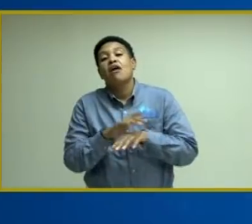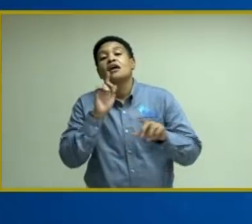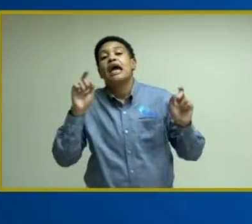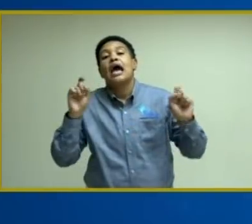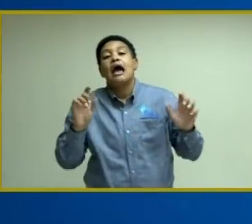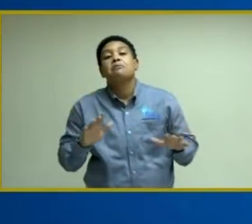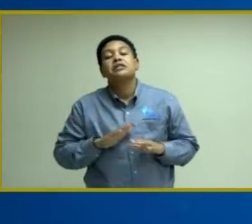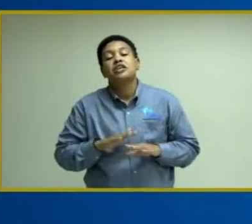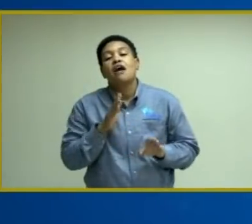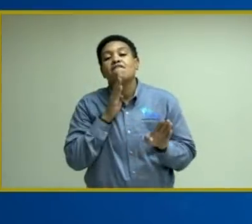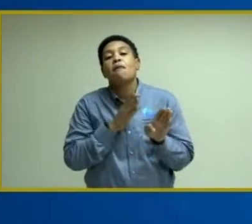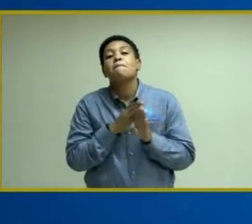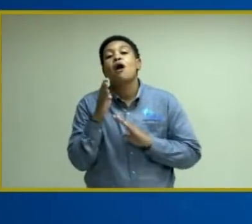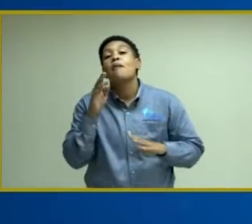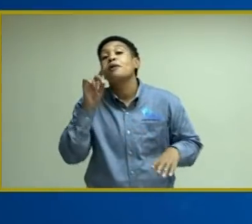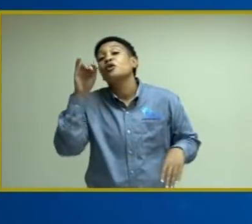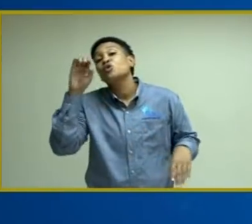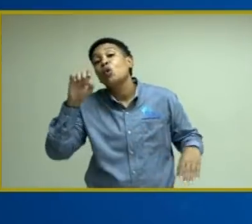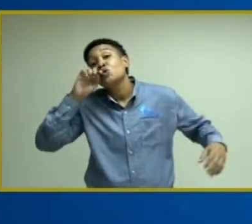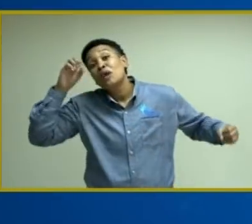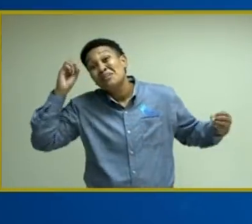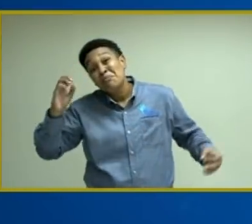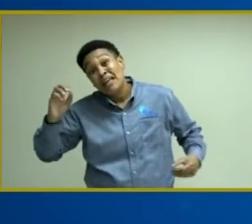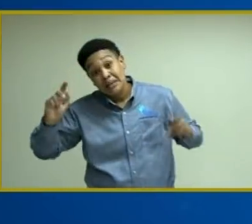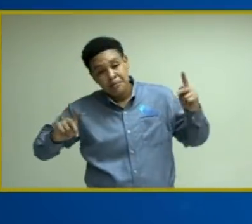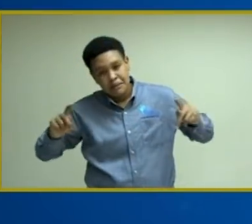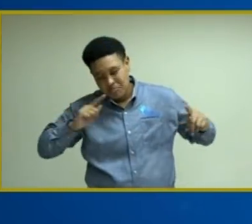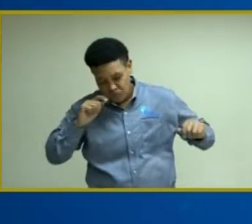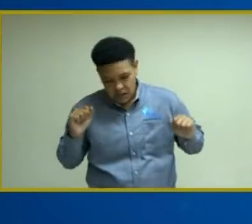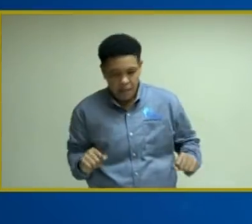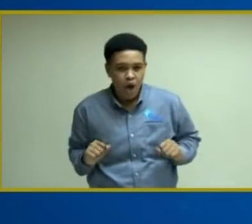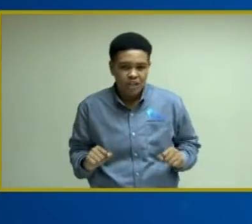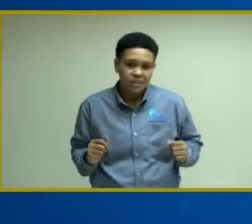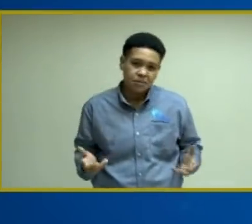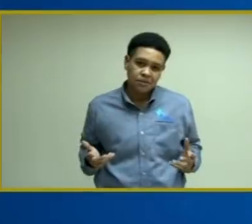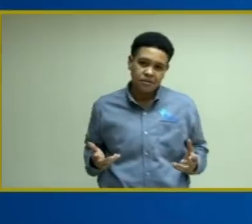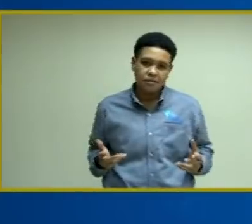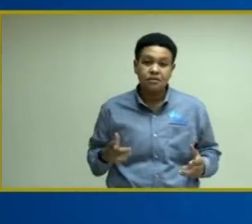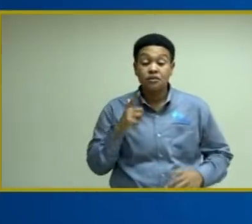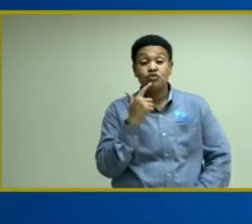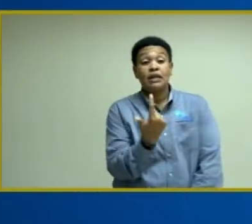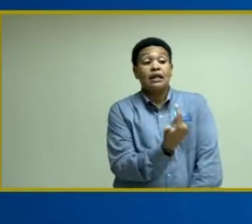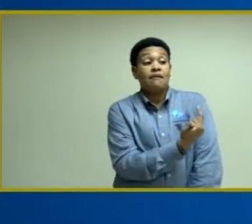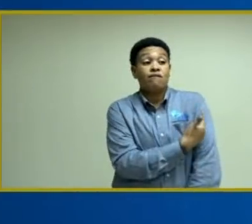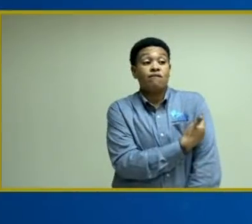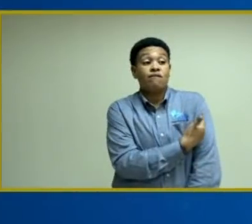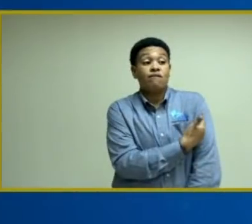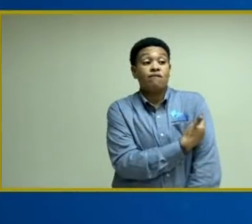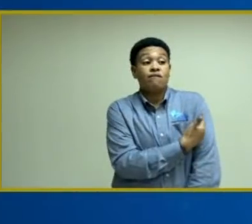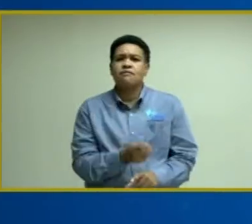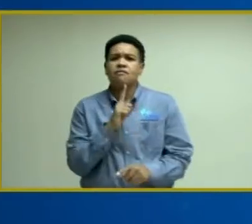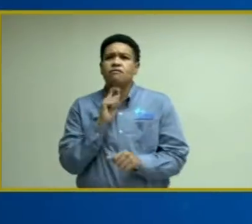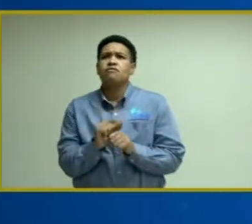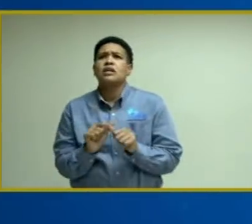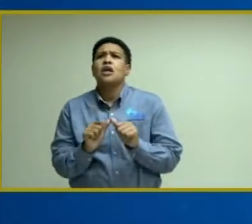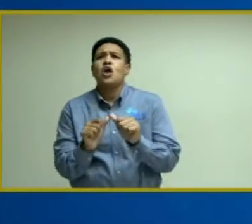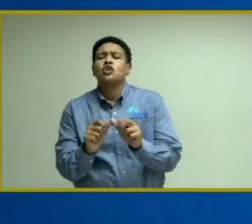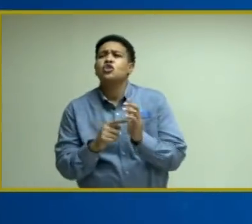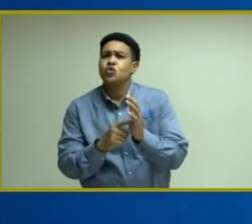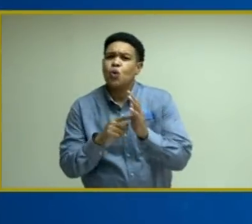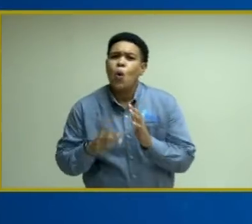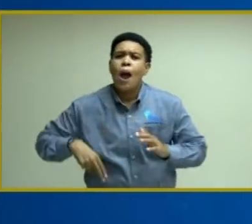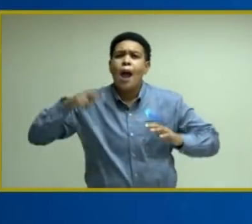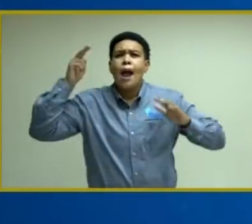administration of primary doses to as many persons as possible. Now, the vaccines continue to show high levels